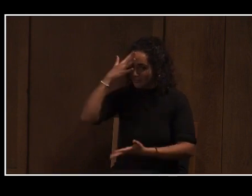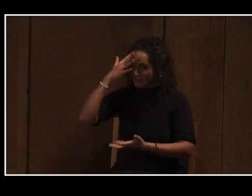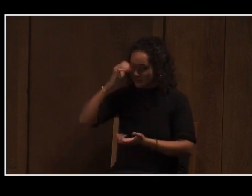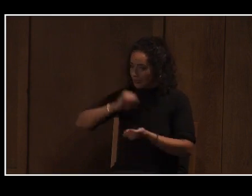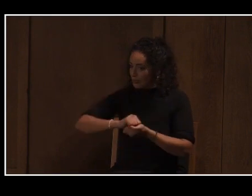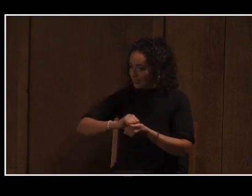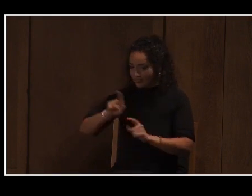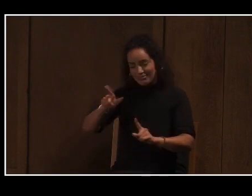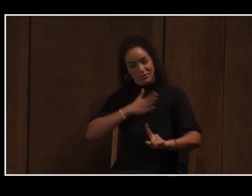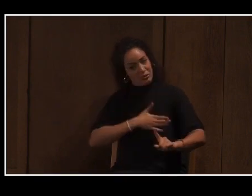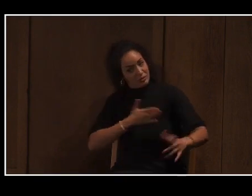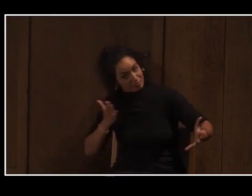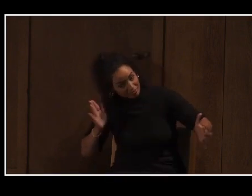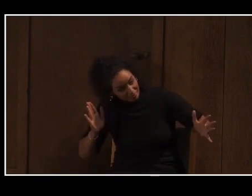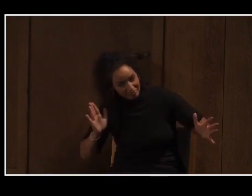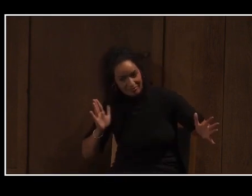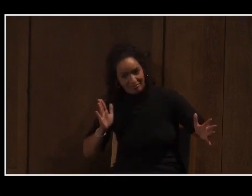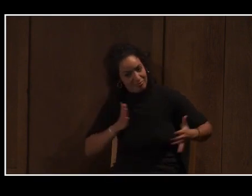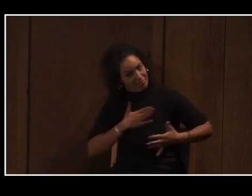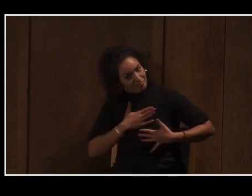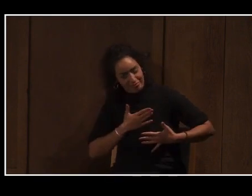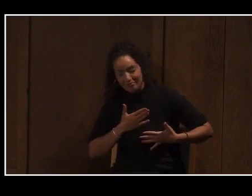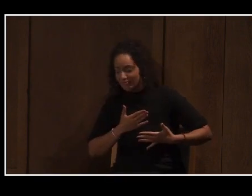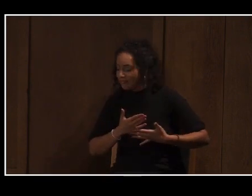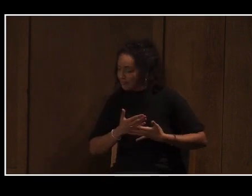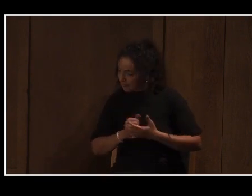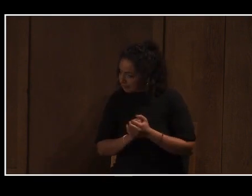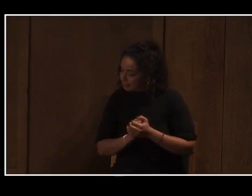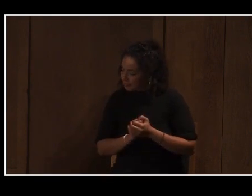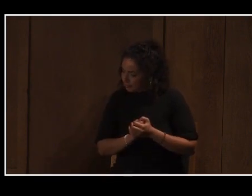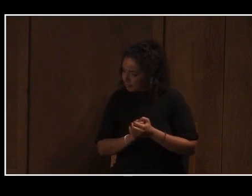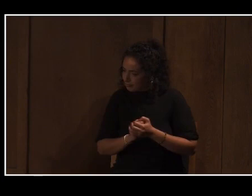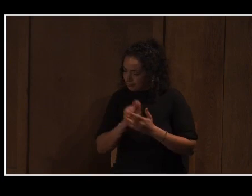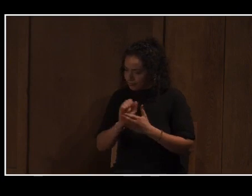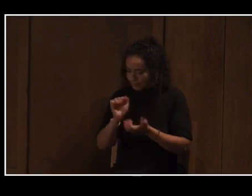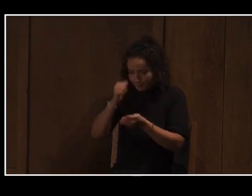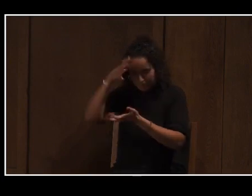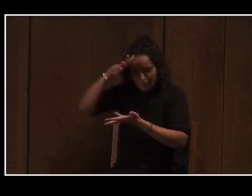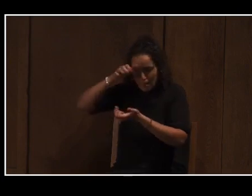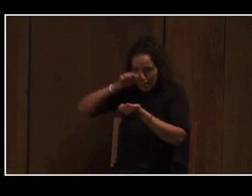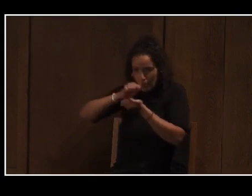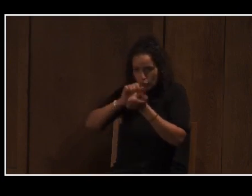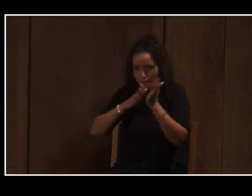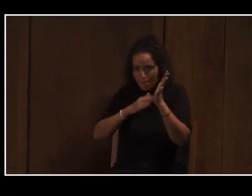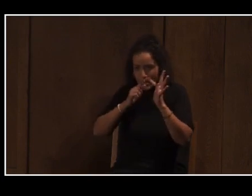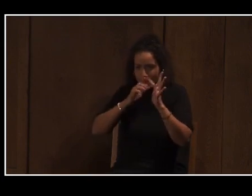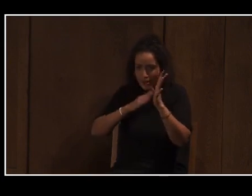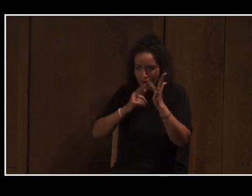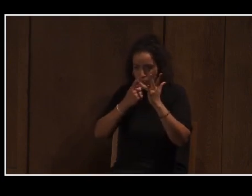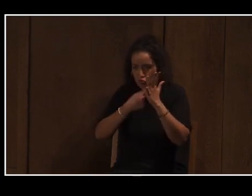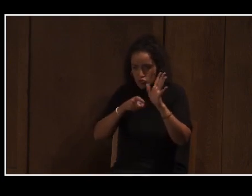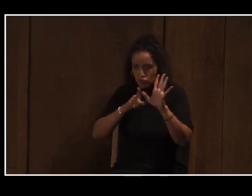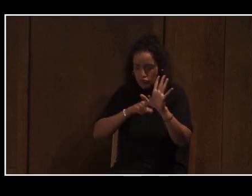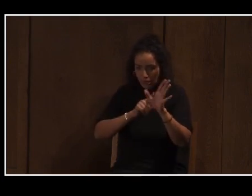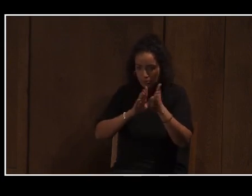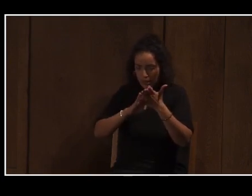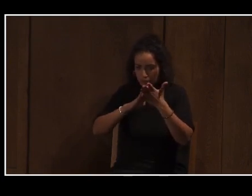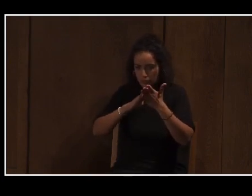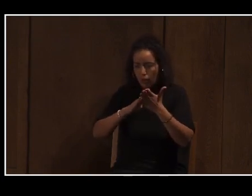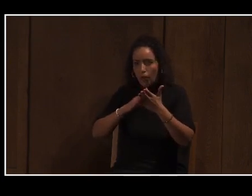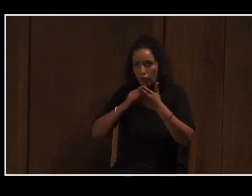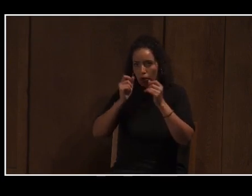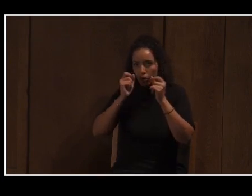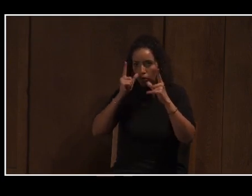sorry, just tell the truth, includes awareness or consciousness of someone or something. So in this case, I mean memory